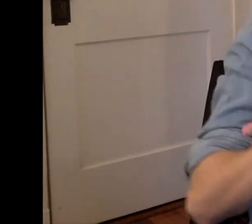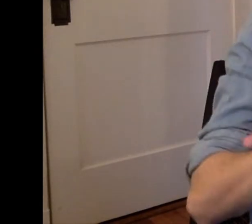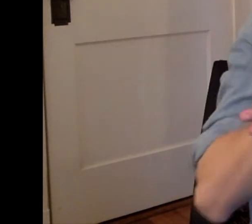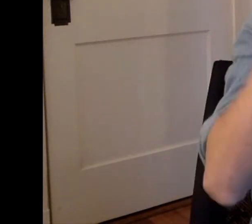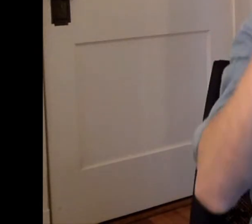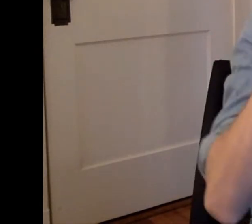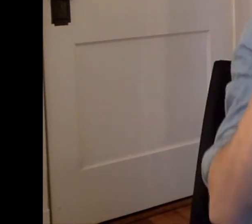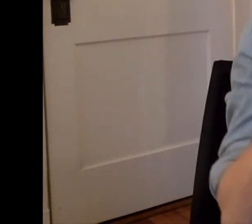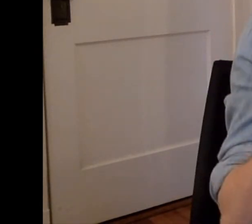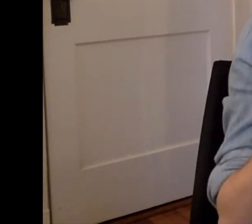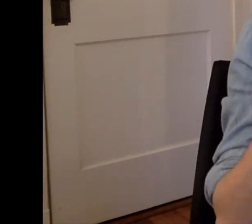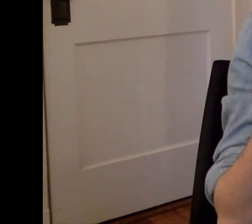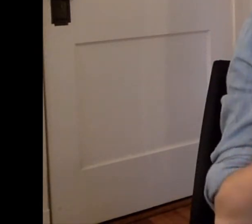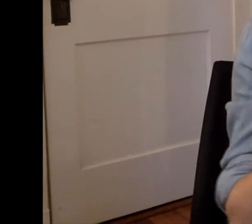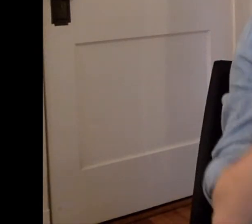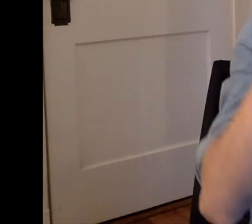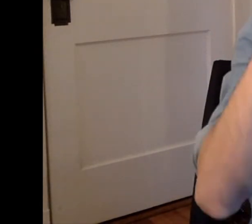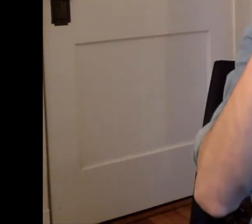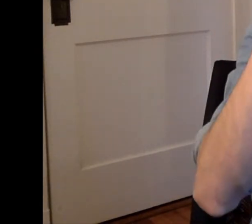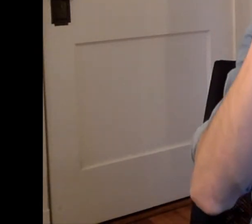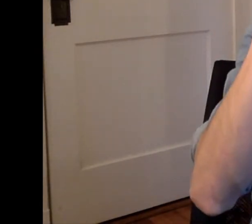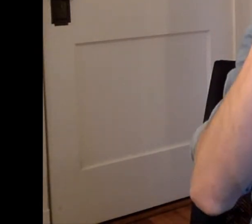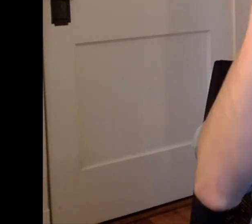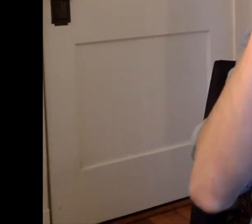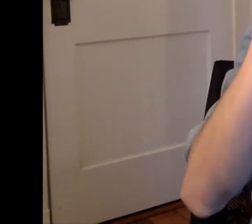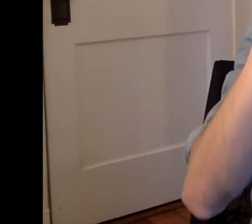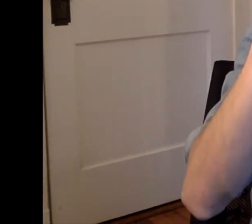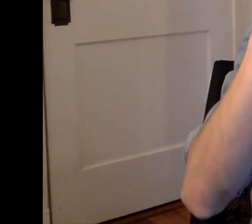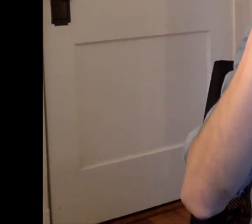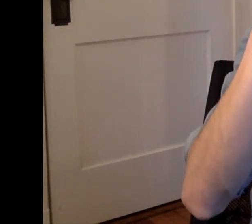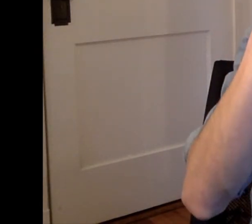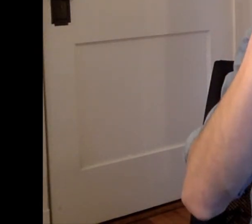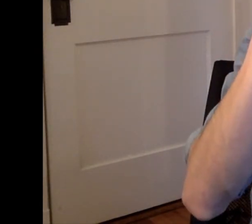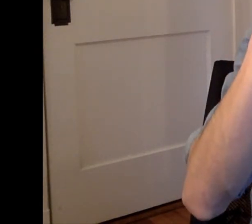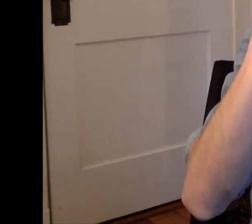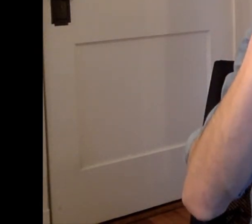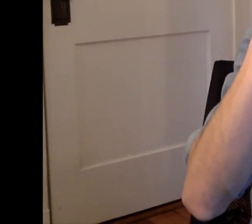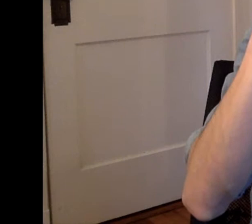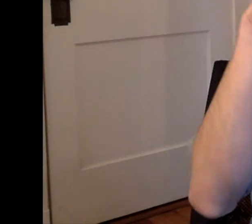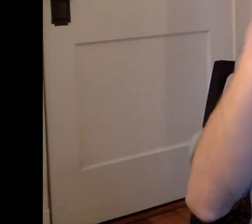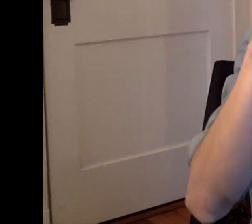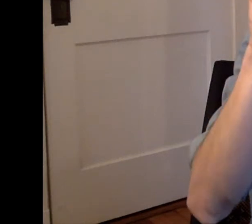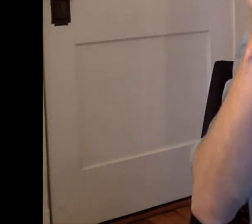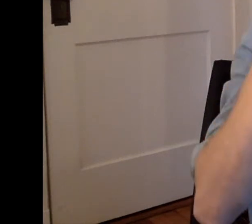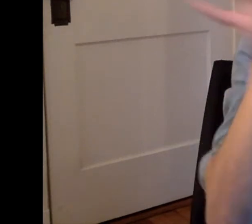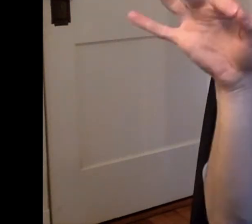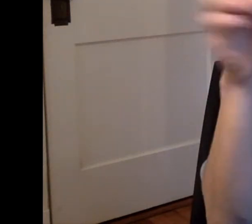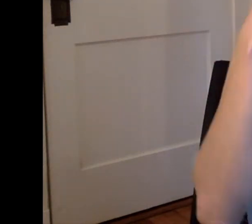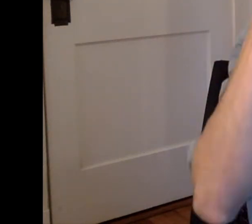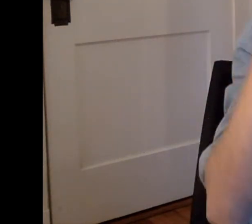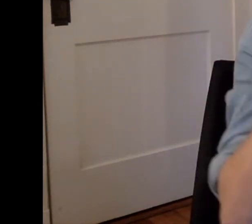Hi, in this video I'm going to explain how to use slope-intercept form for linear equations.